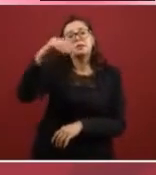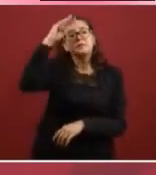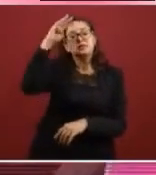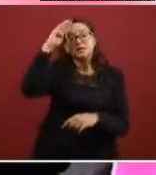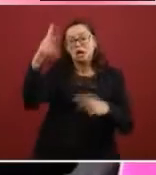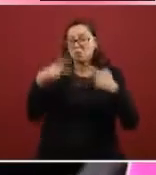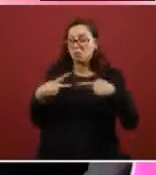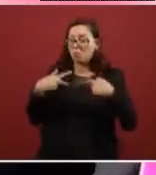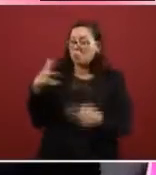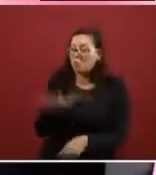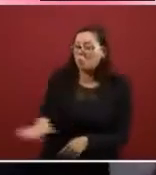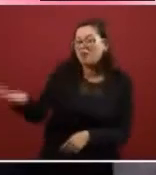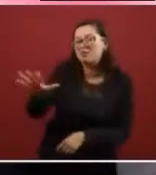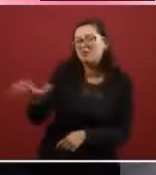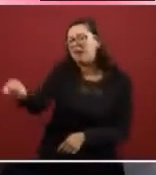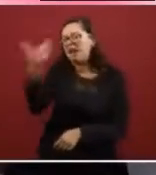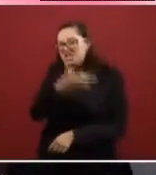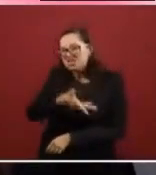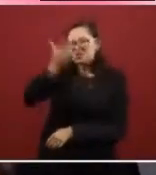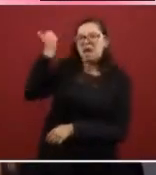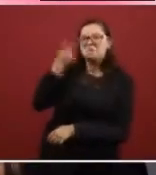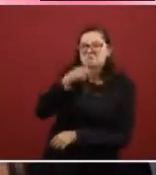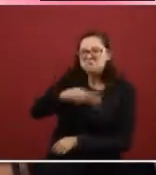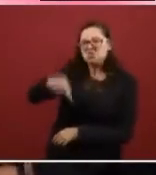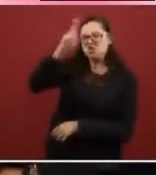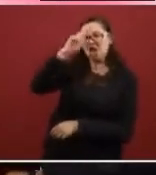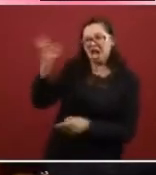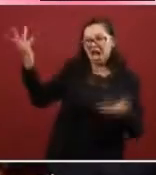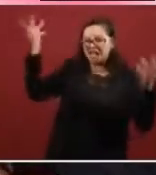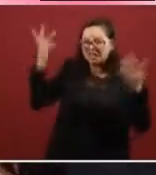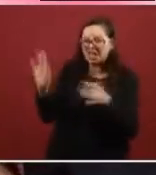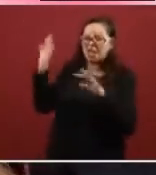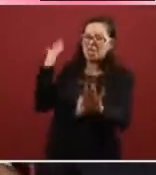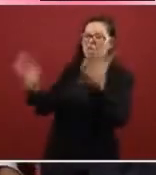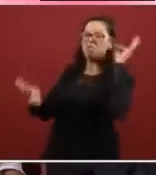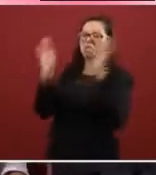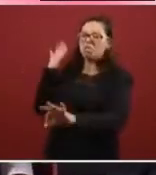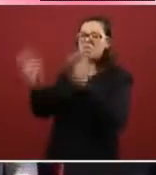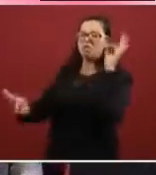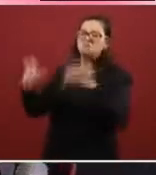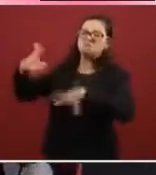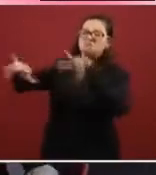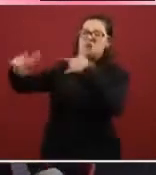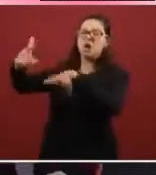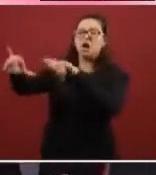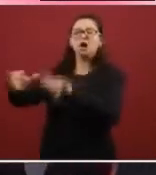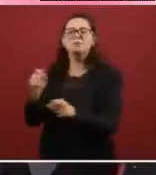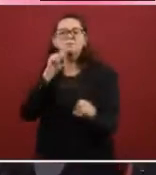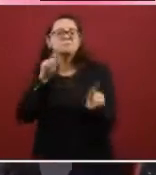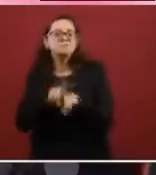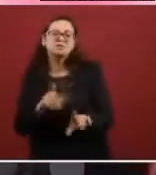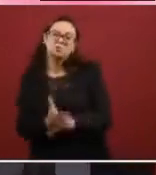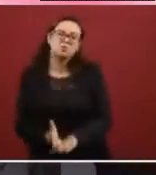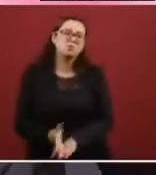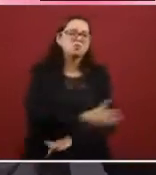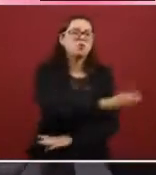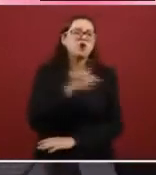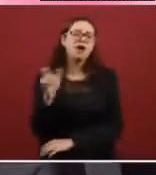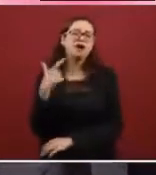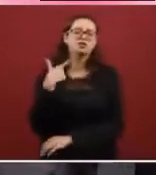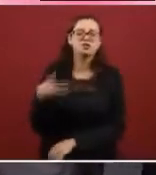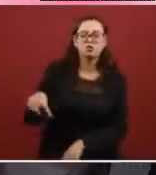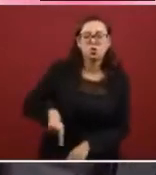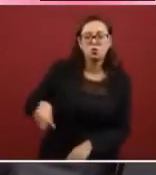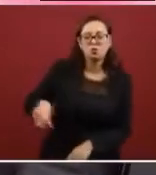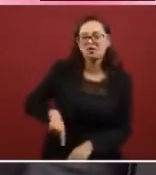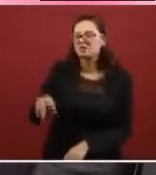have information or criteria, o es manipulable, or is manipulative, como era antes, or manipulatable, as it used no to